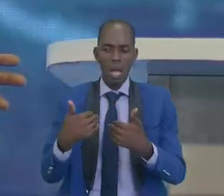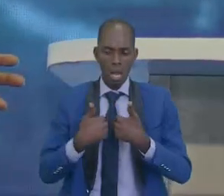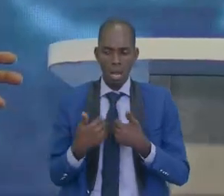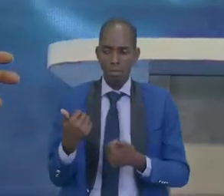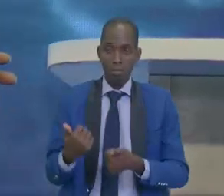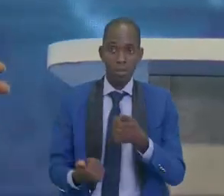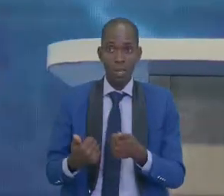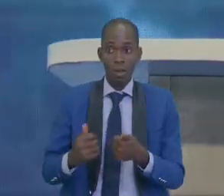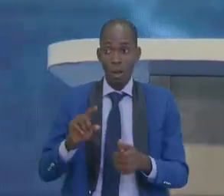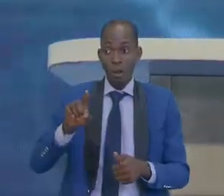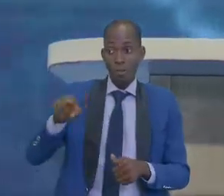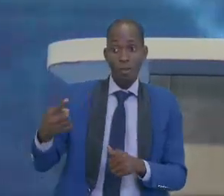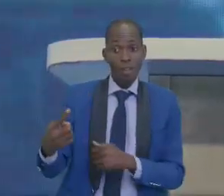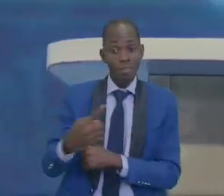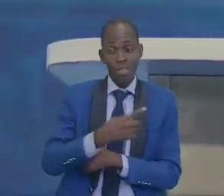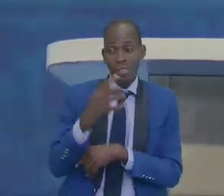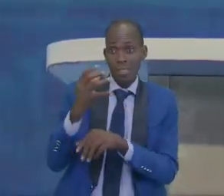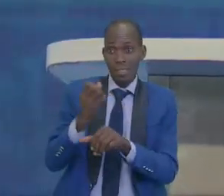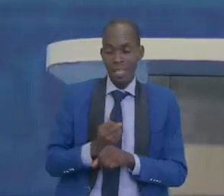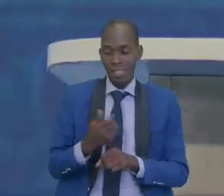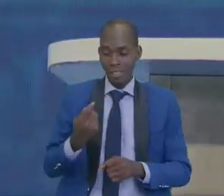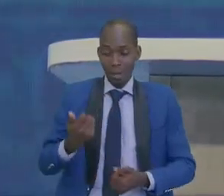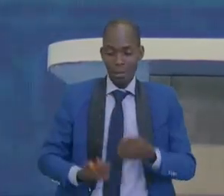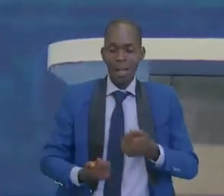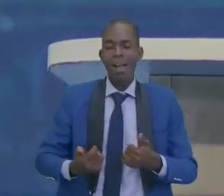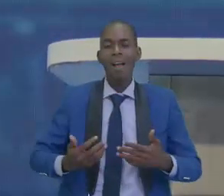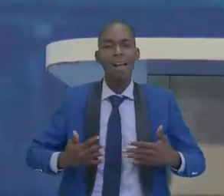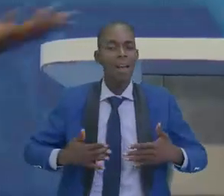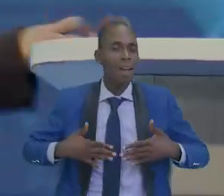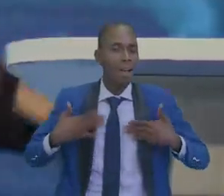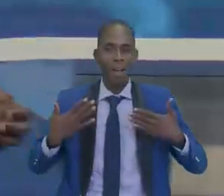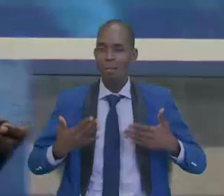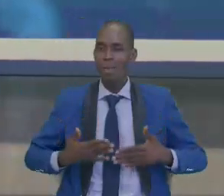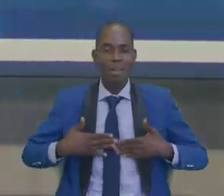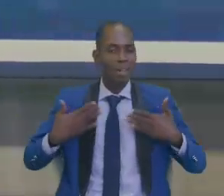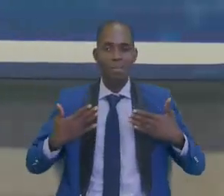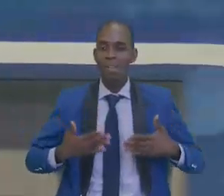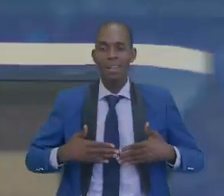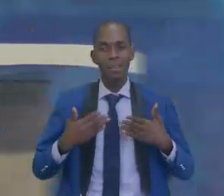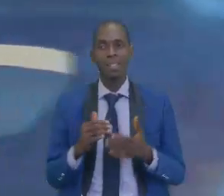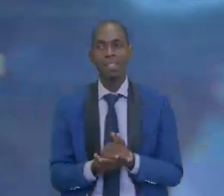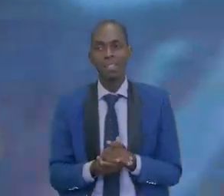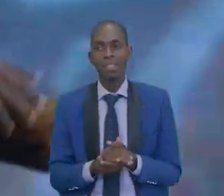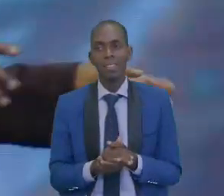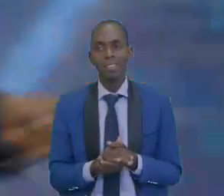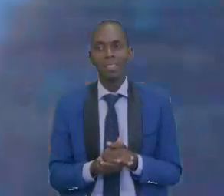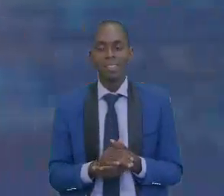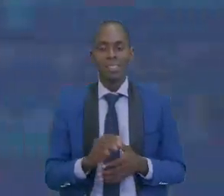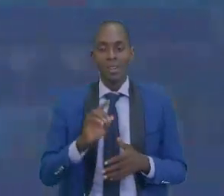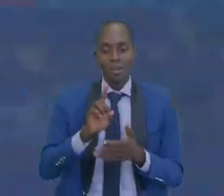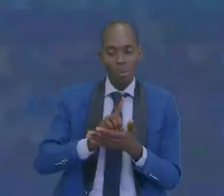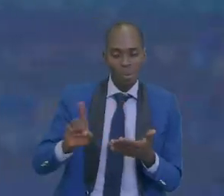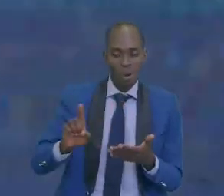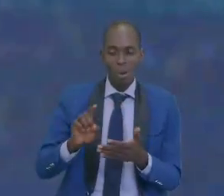day when the car came, happy. After some weeks and months, the happiness